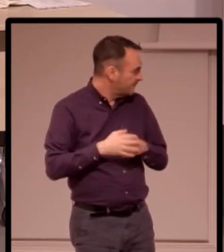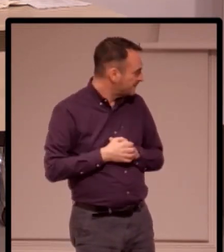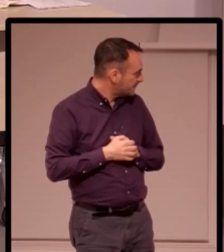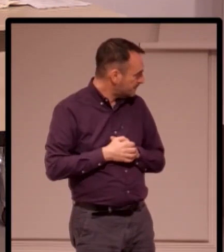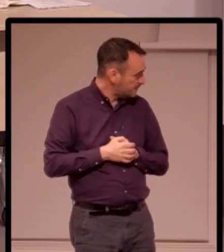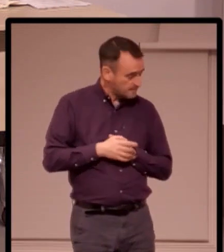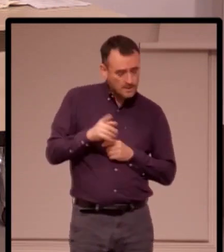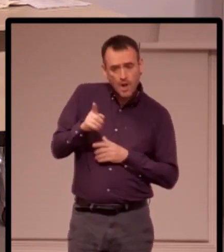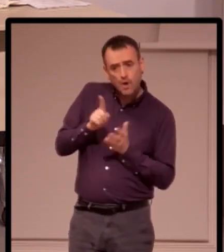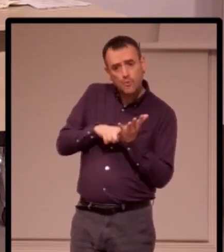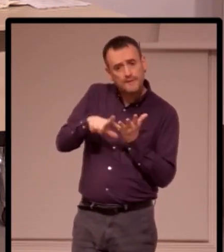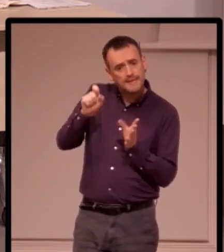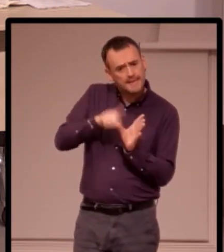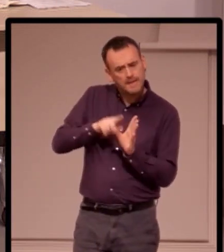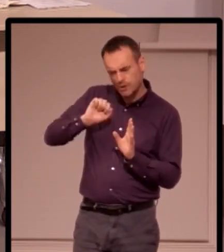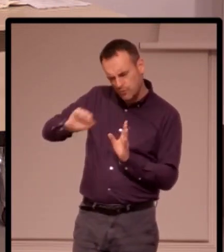perspective?